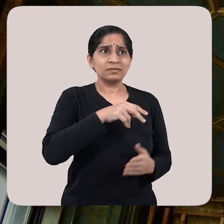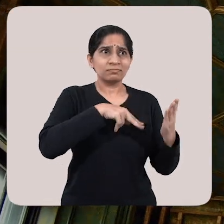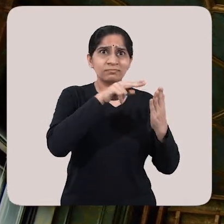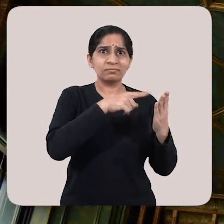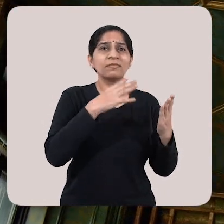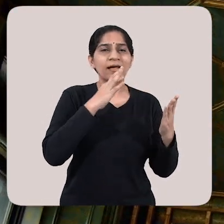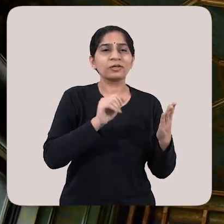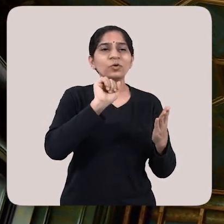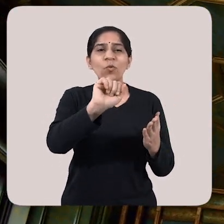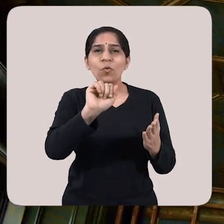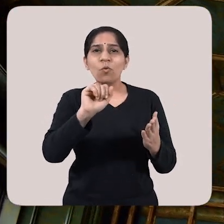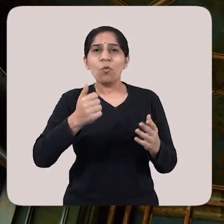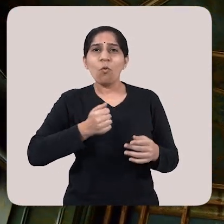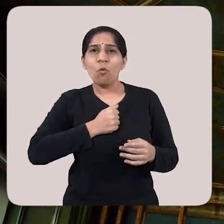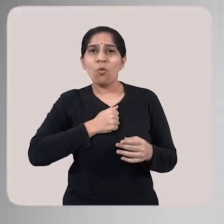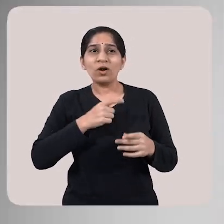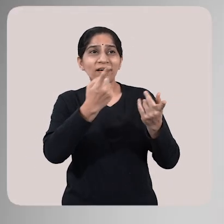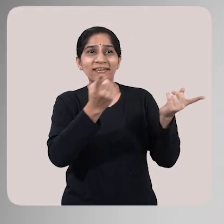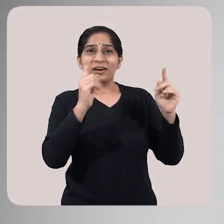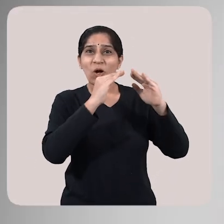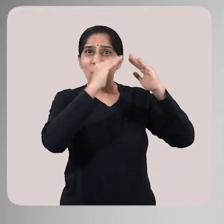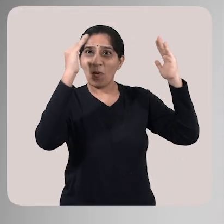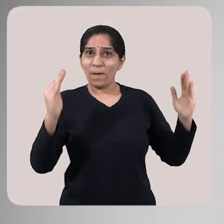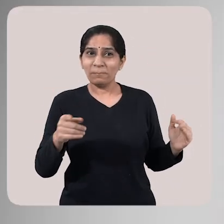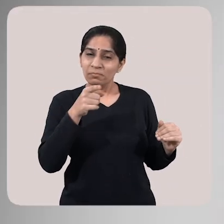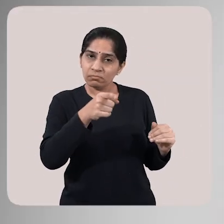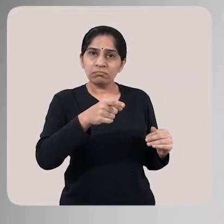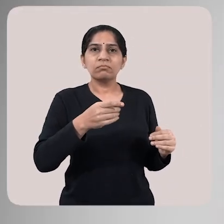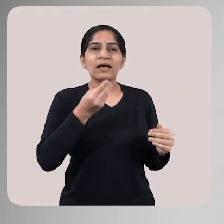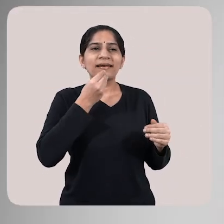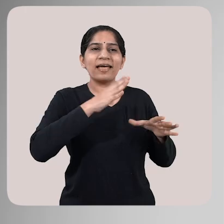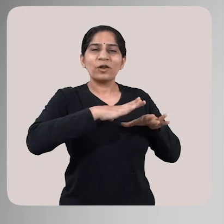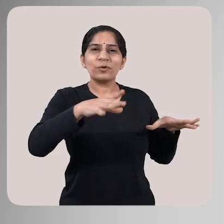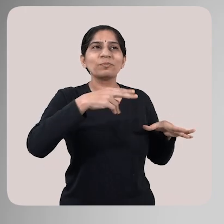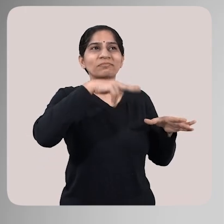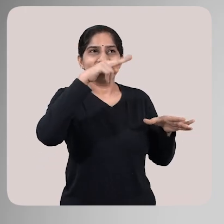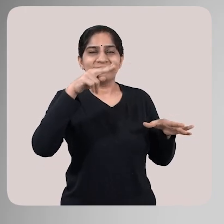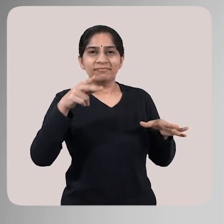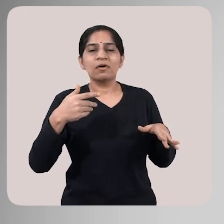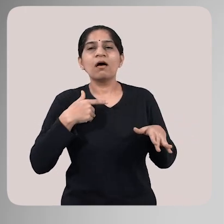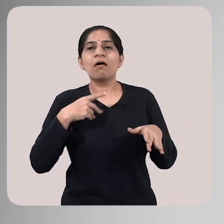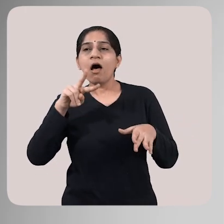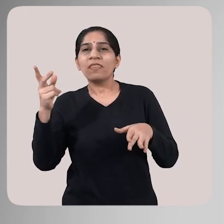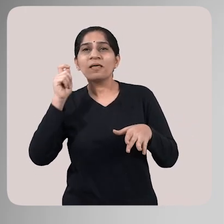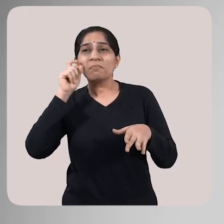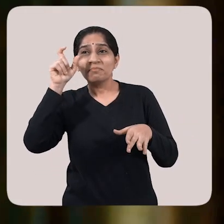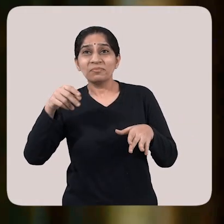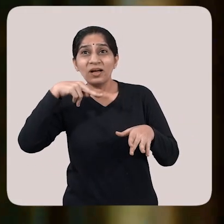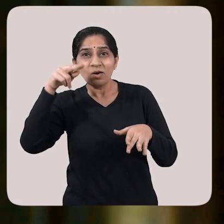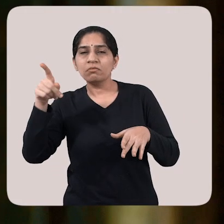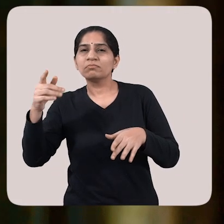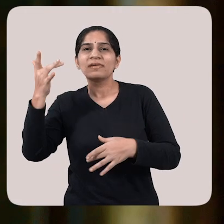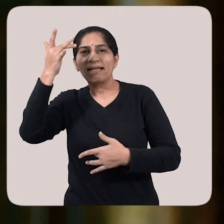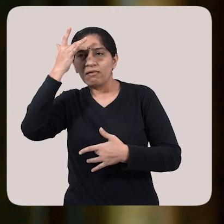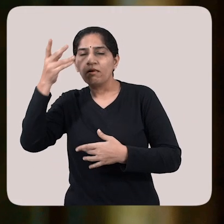Whistler took over the design of his patron Frederick Leyland's dining room after the original decorator became ill.